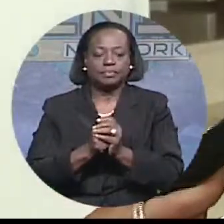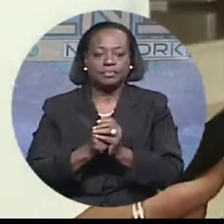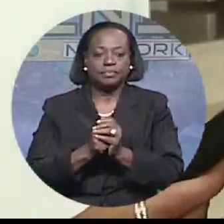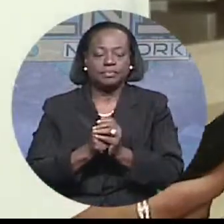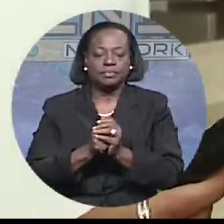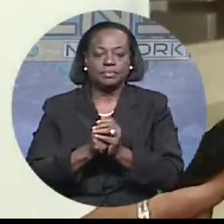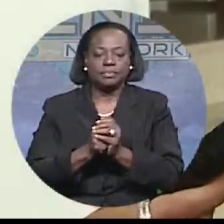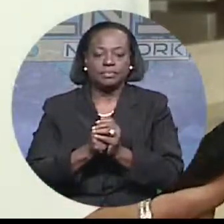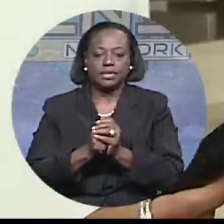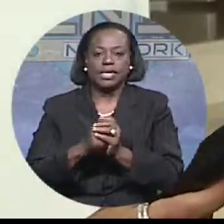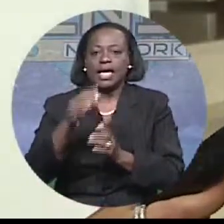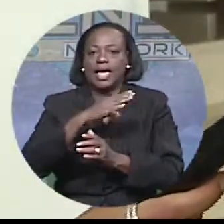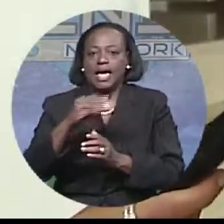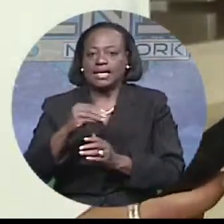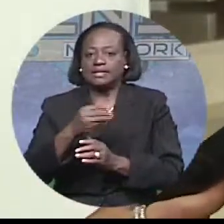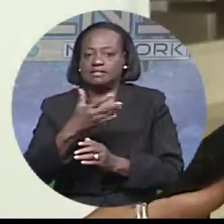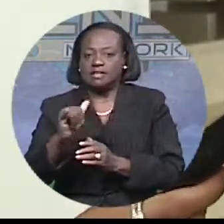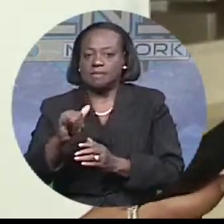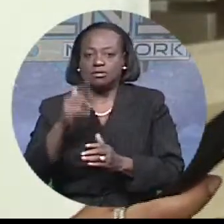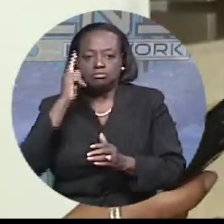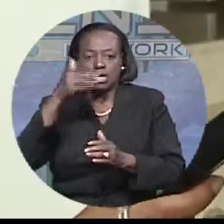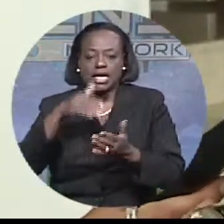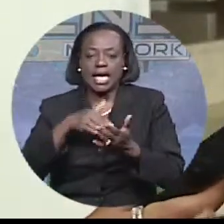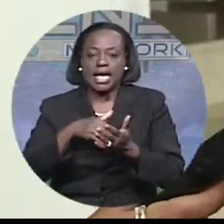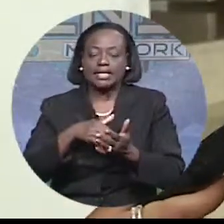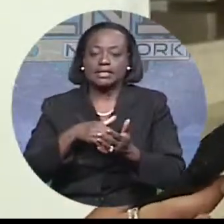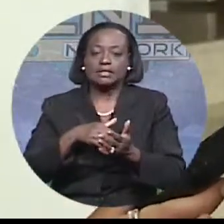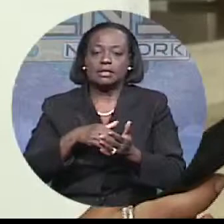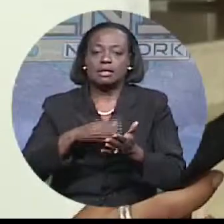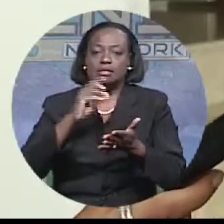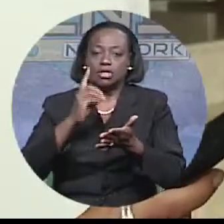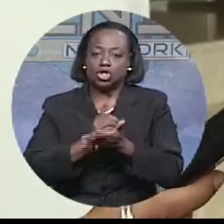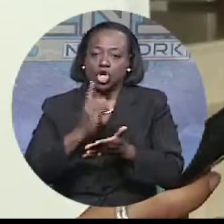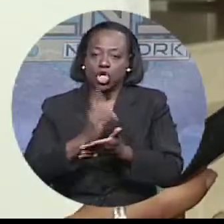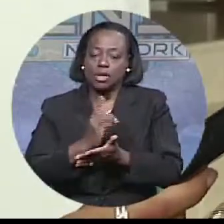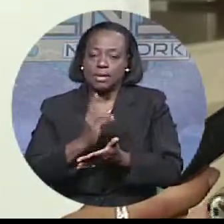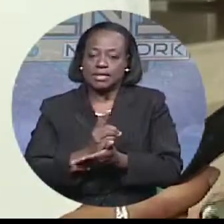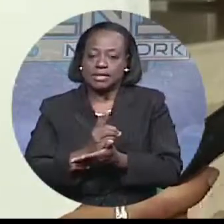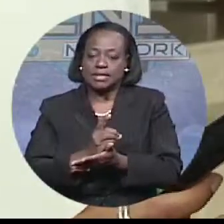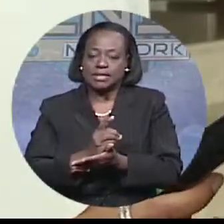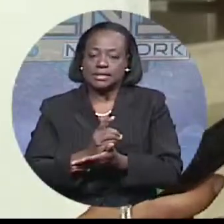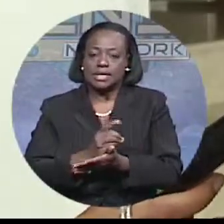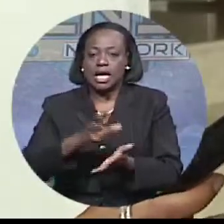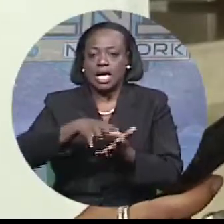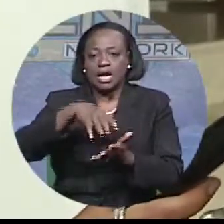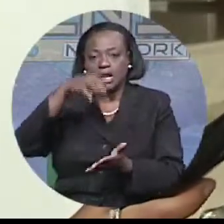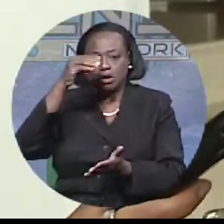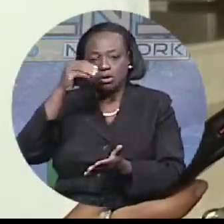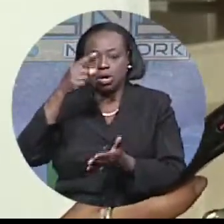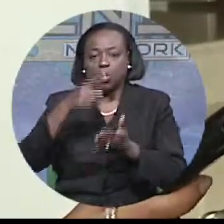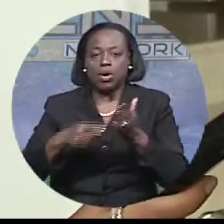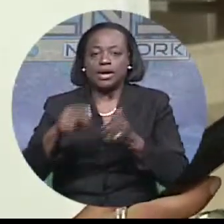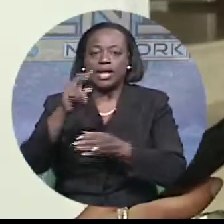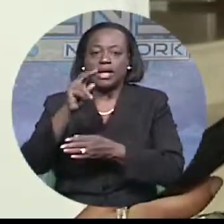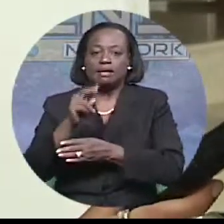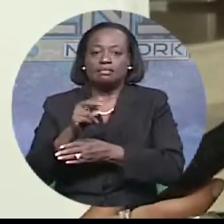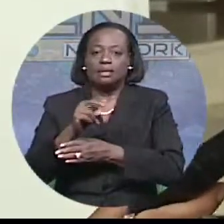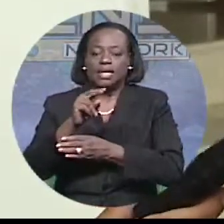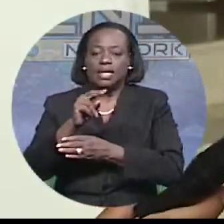It's taken, they've been reviewing the documents we have and see and learning what NHI is all